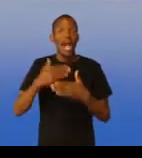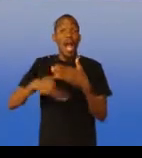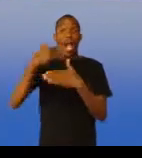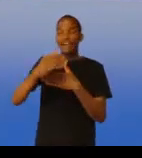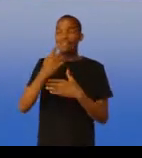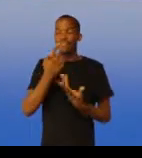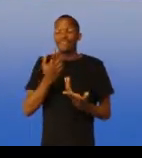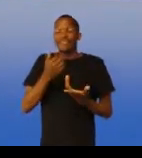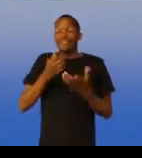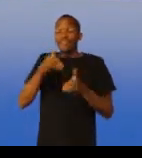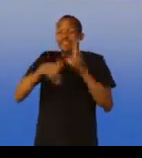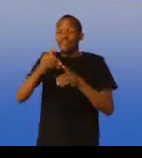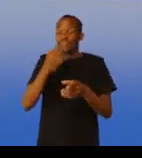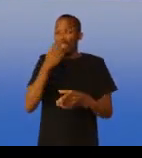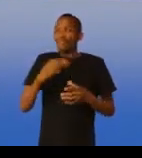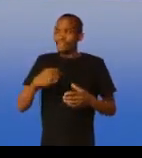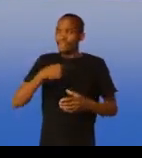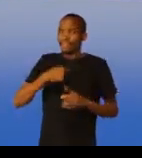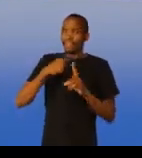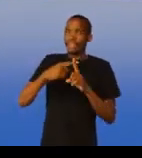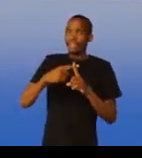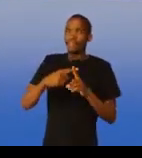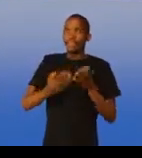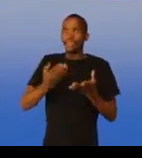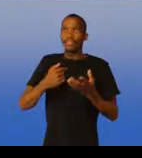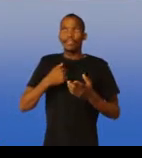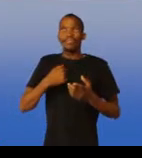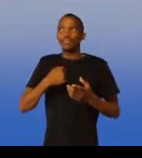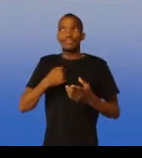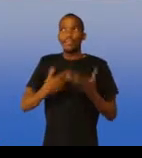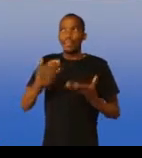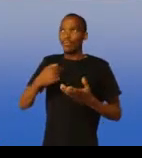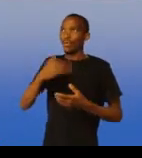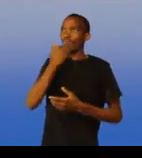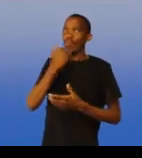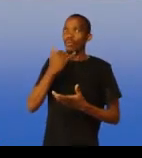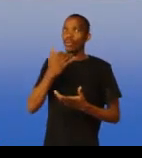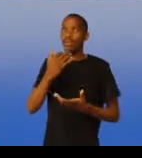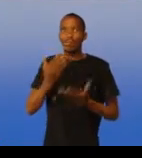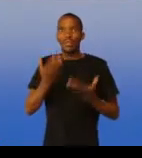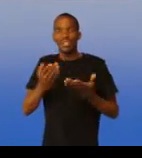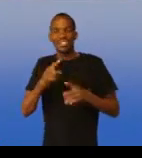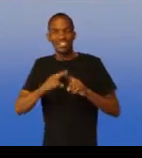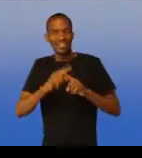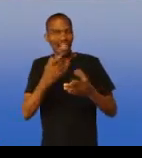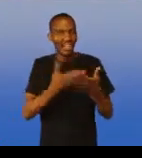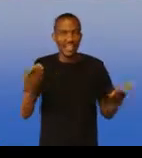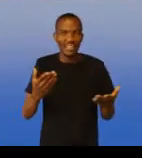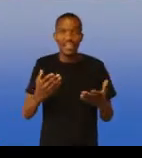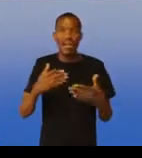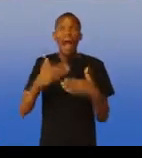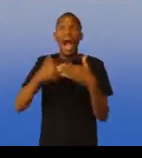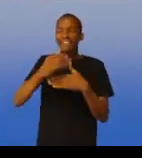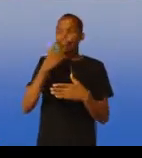out they're HIV positive, they're usually in denial. They'll say, no, maybe they were wrong. But at some point, they're going to get